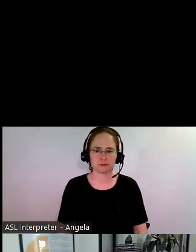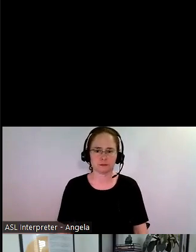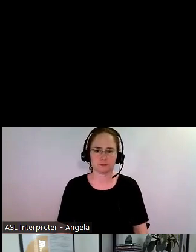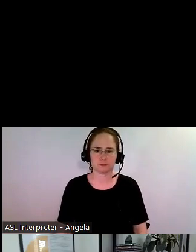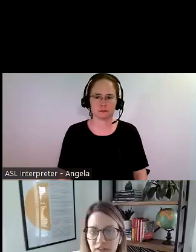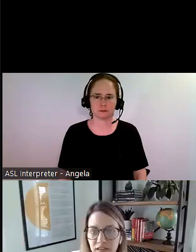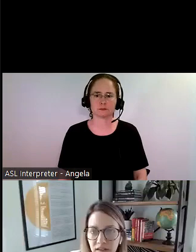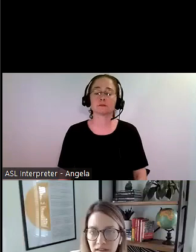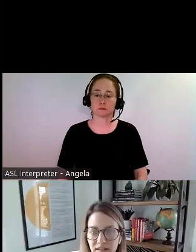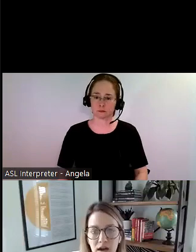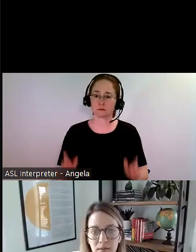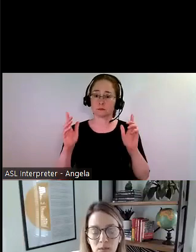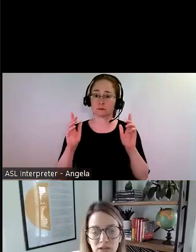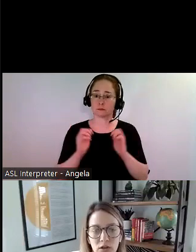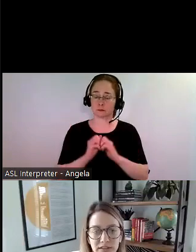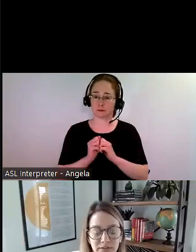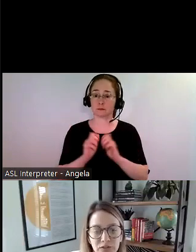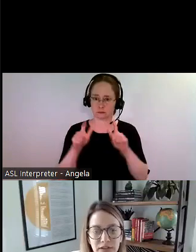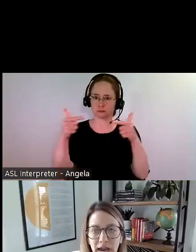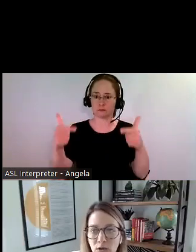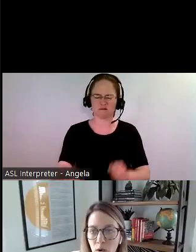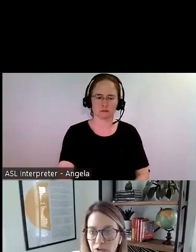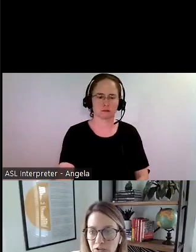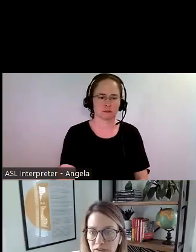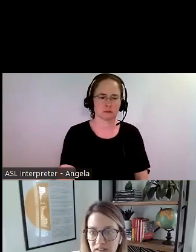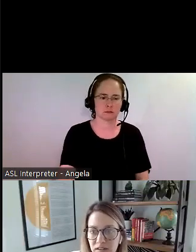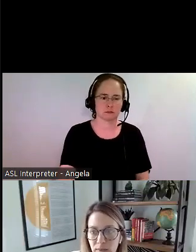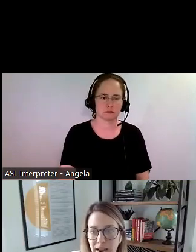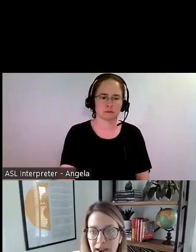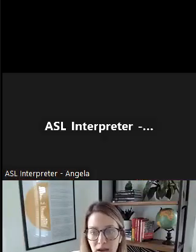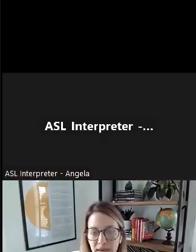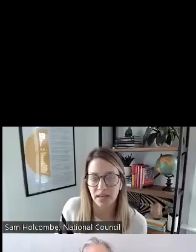So then within scope of services, we looked at those 9